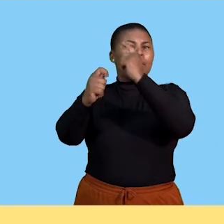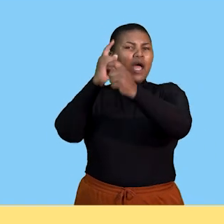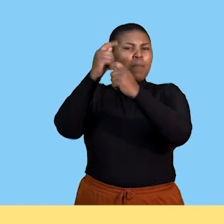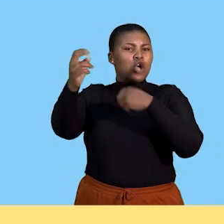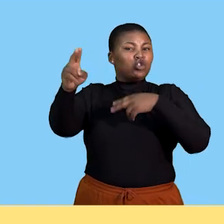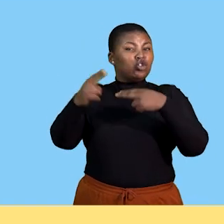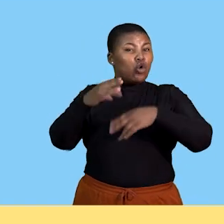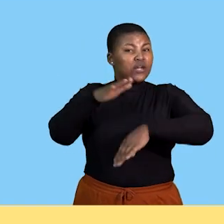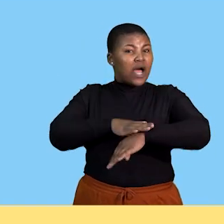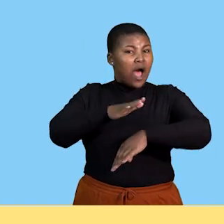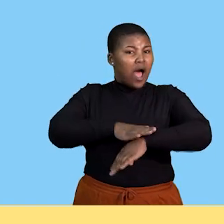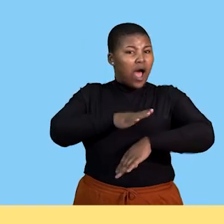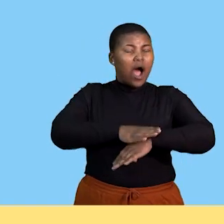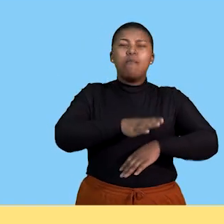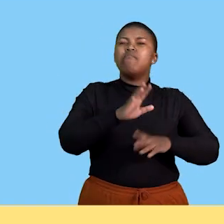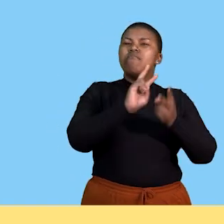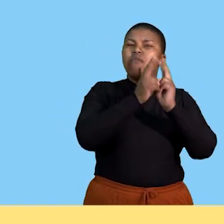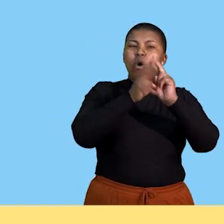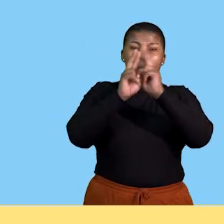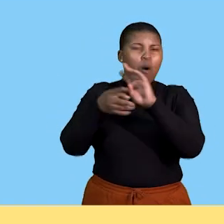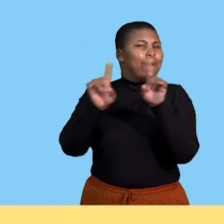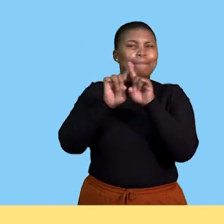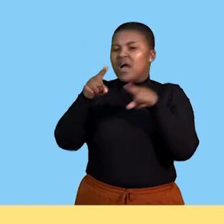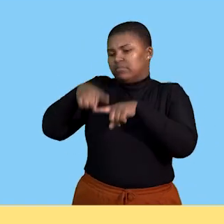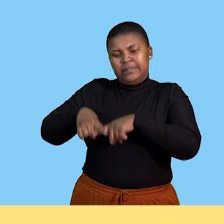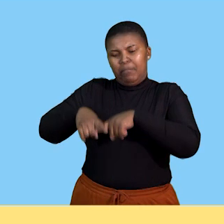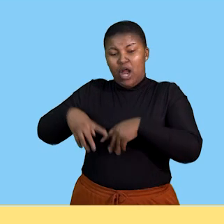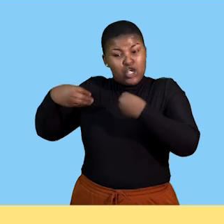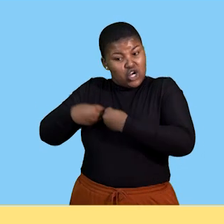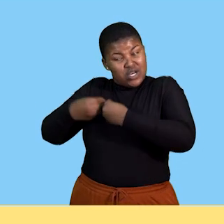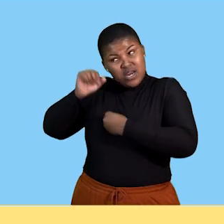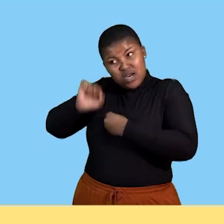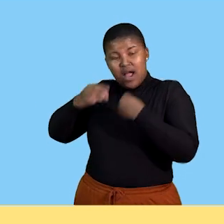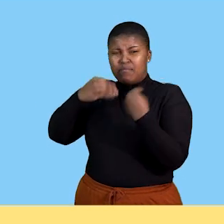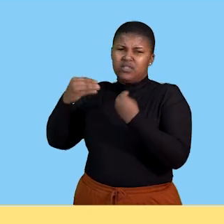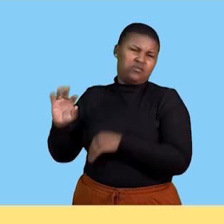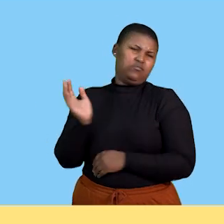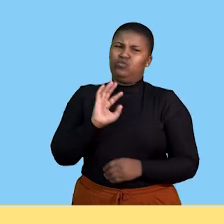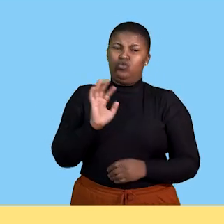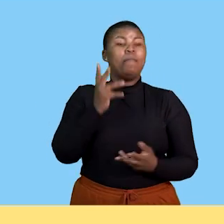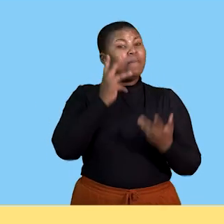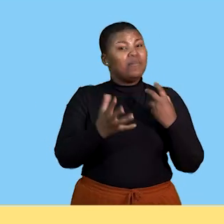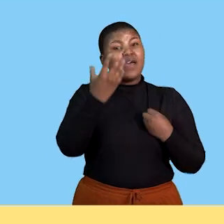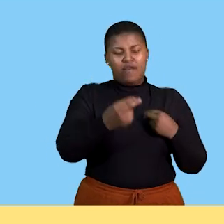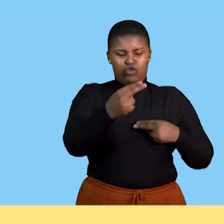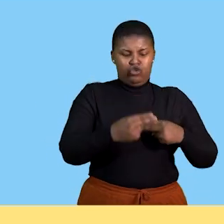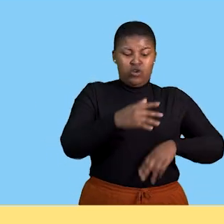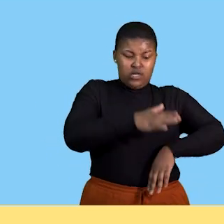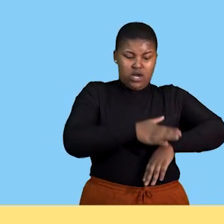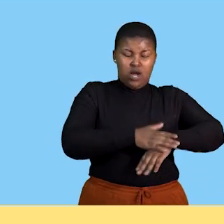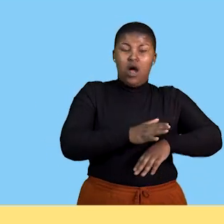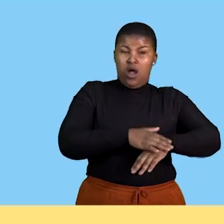on selling stock. So this is now a measure to say, if we have short-term debts that we want to